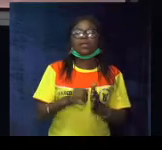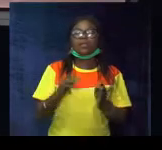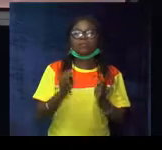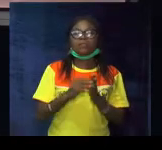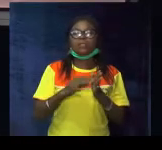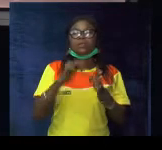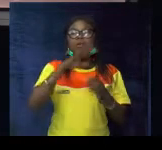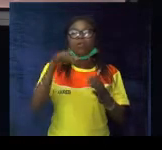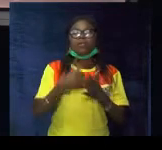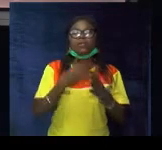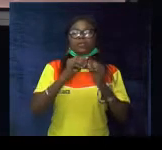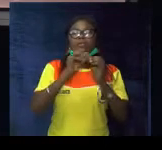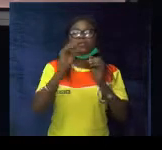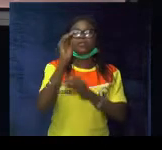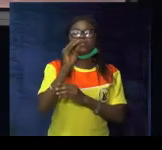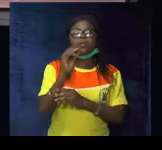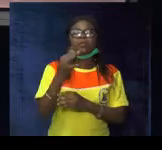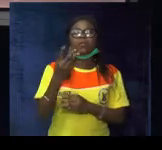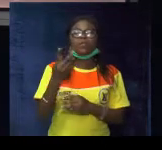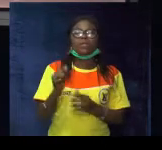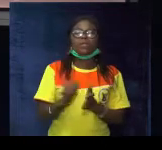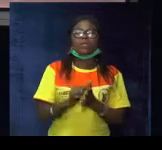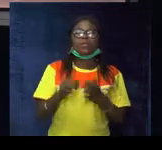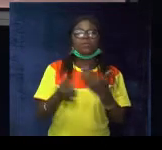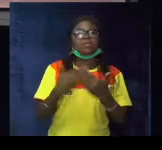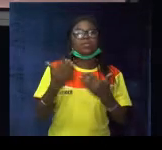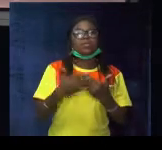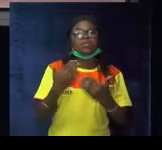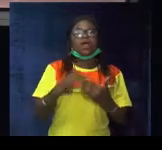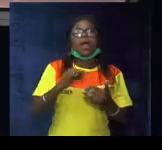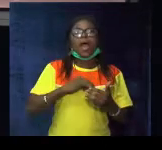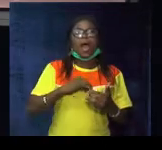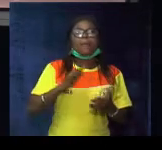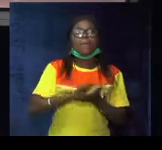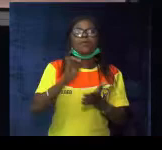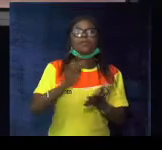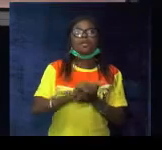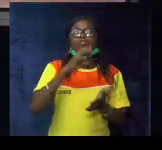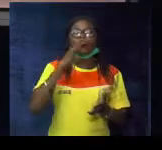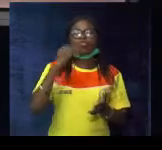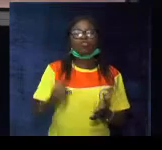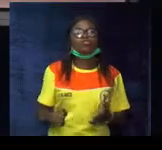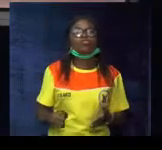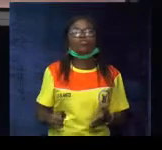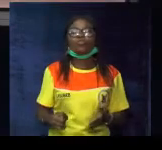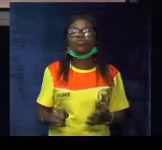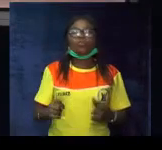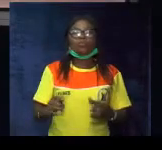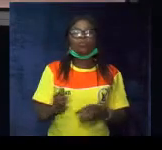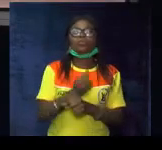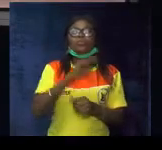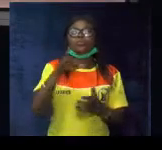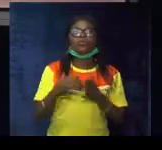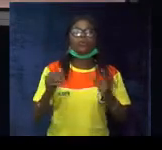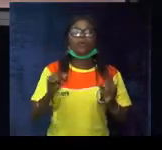of the circle. Now, I believe this was easy peasy for you, and I assume that you got it all. So for that, I'll give you a big chair.